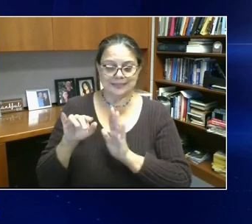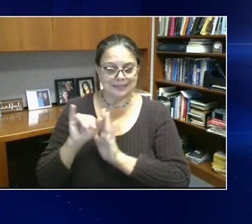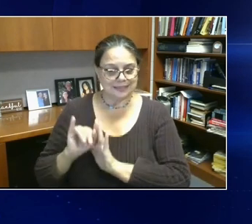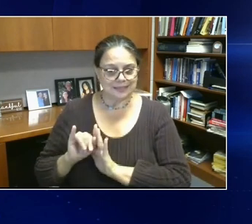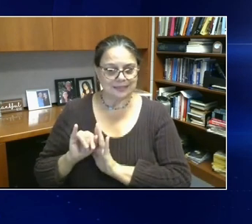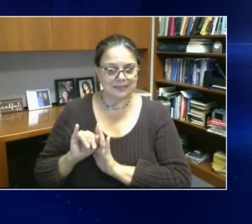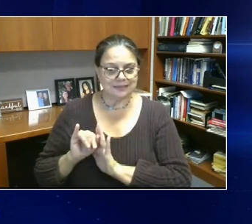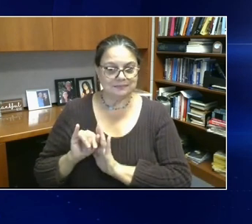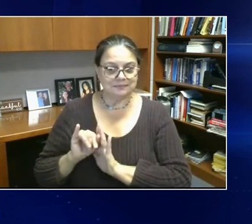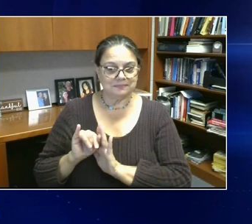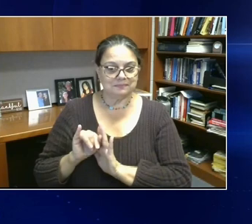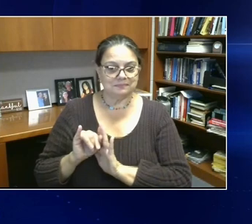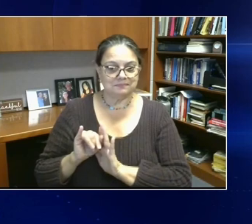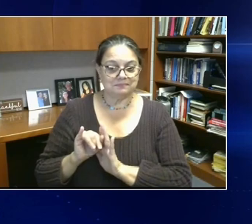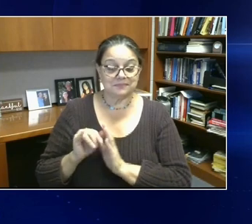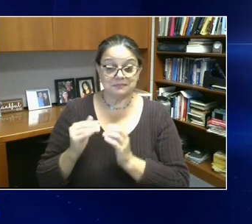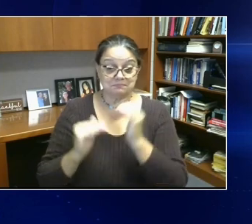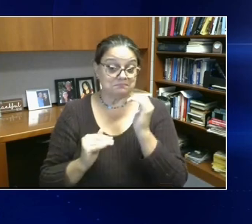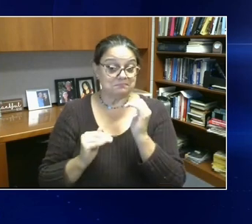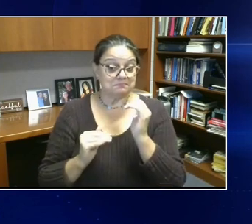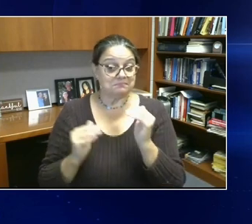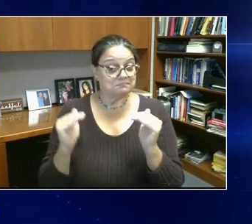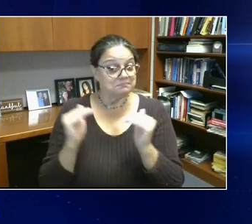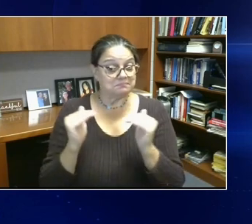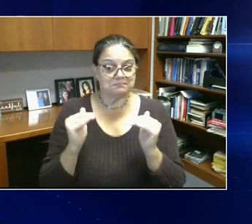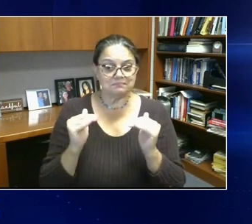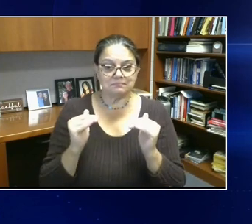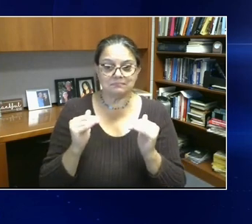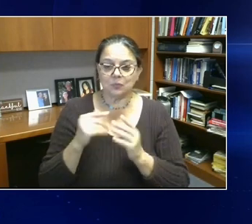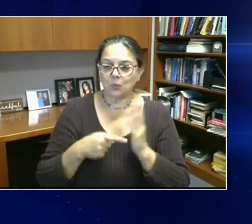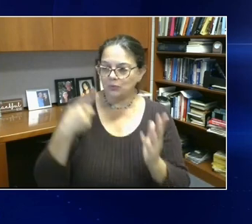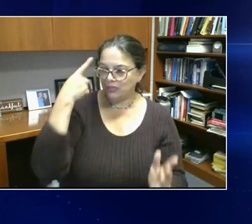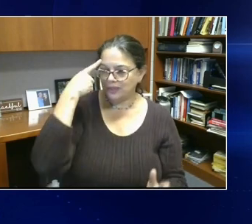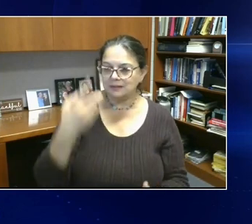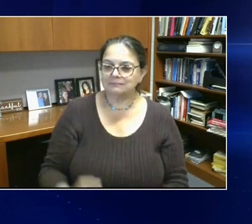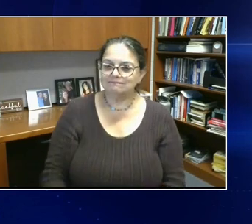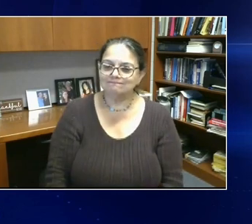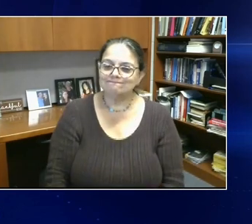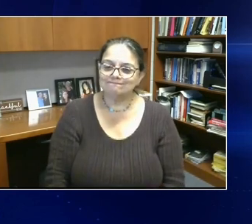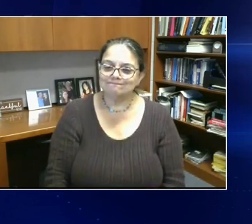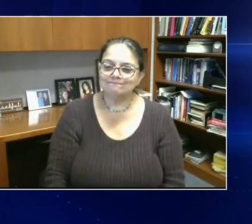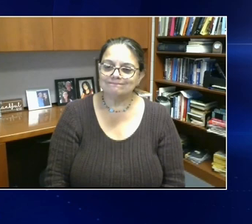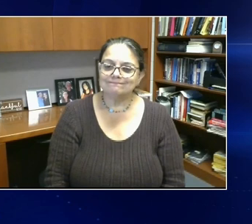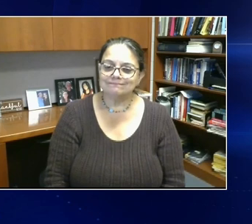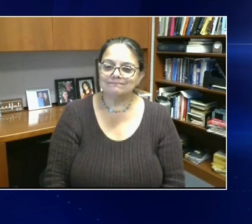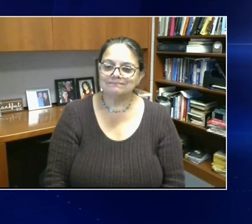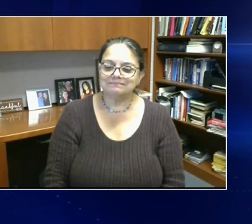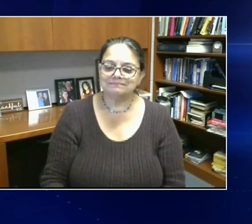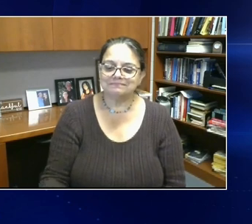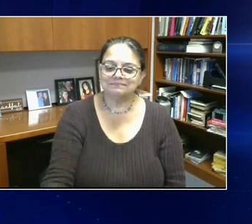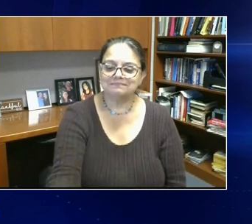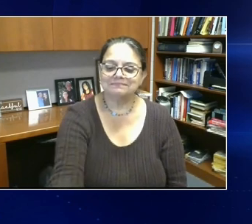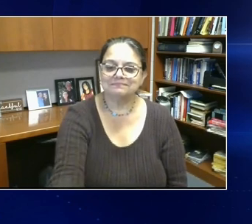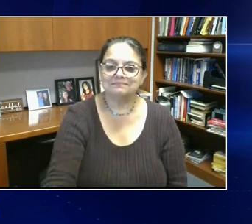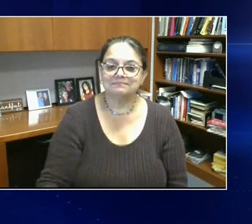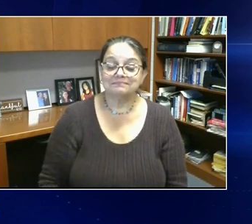What value do we place on this community identity relative to the majority? I leave